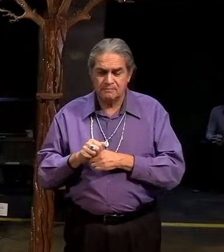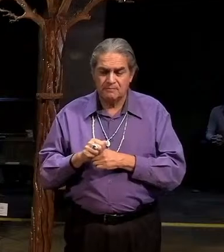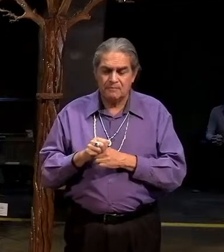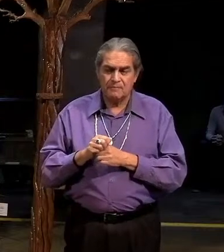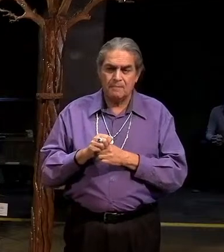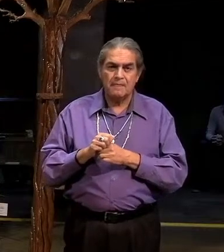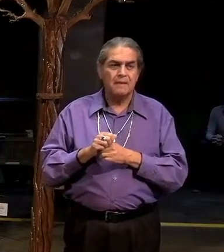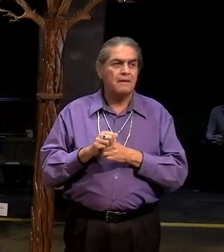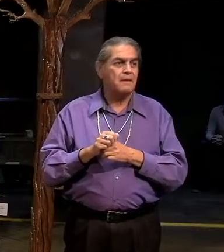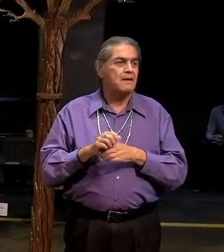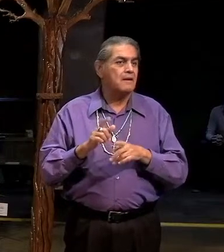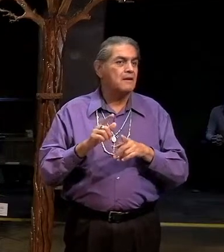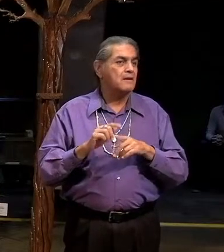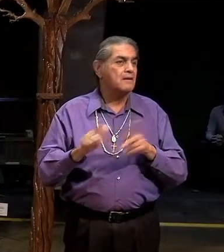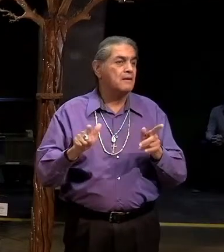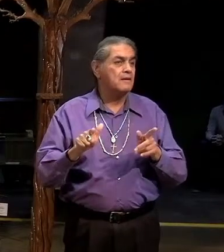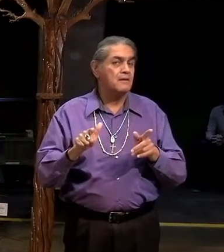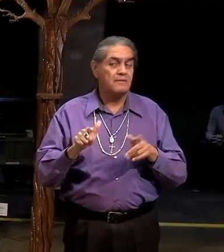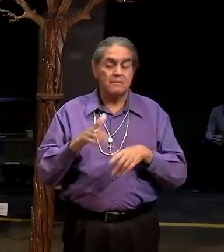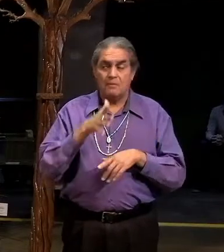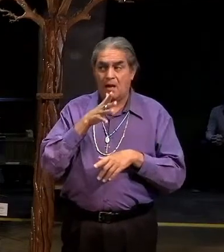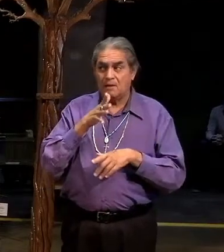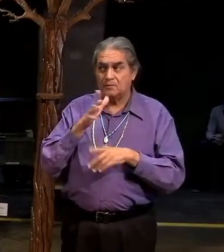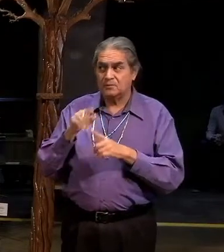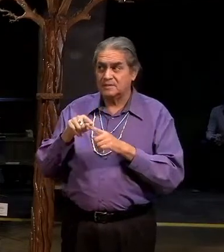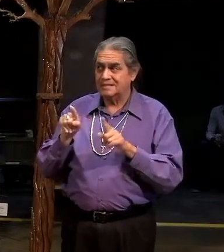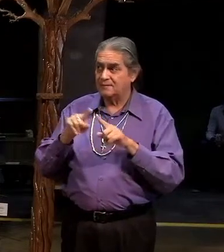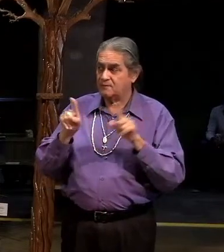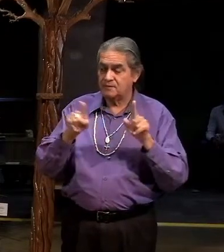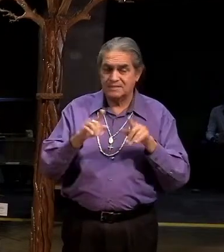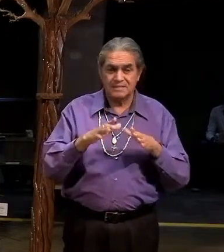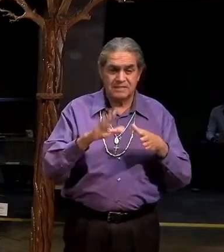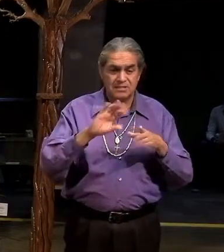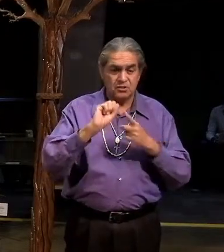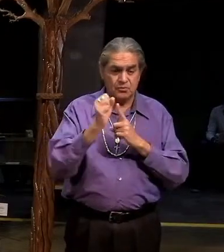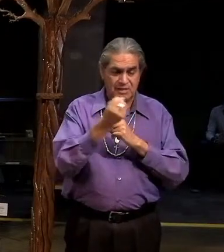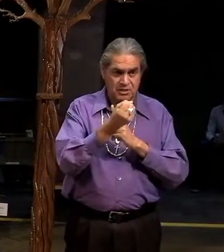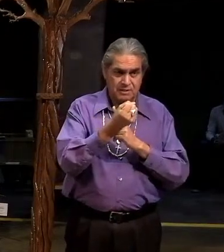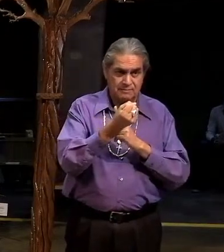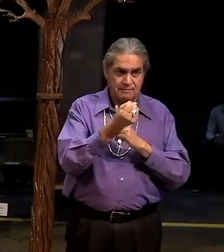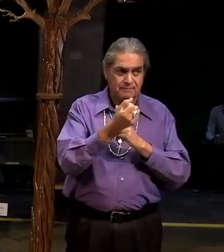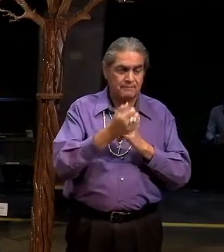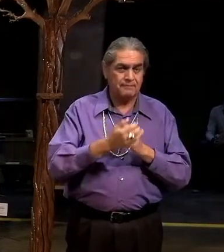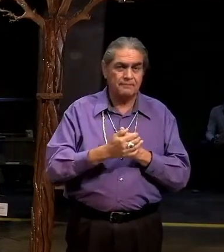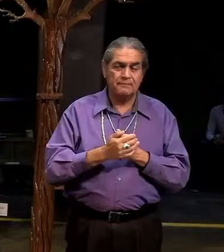But for Mom, it was a different situation.